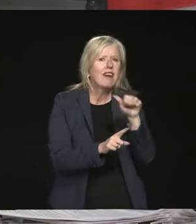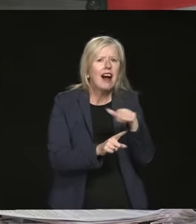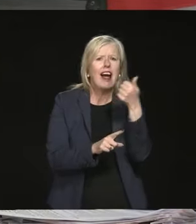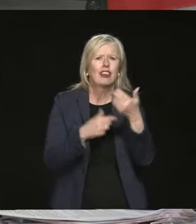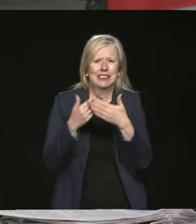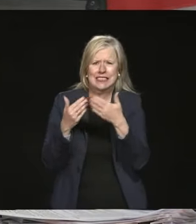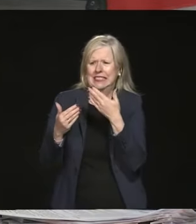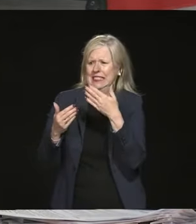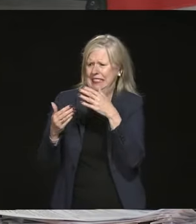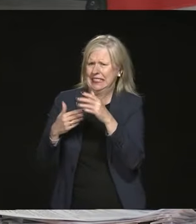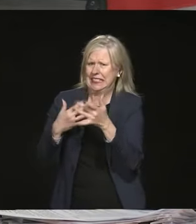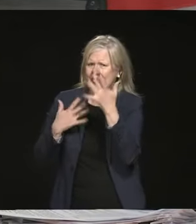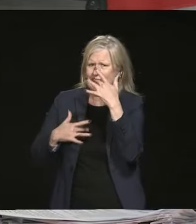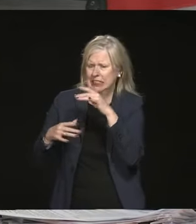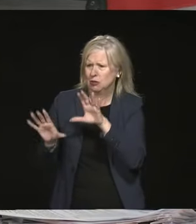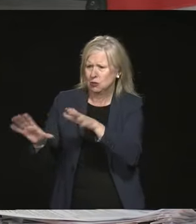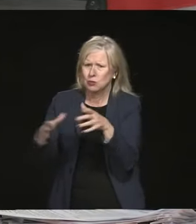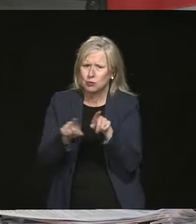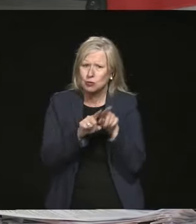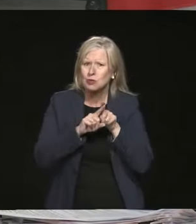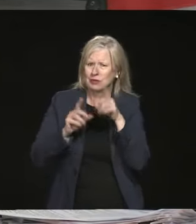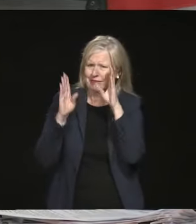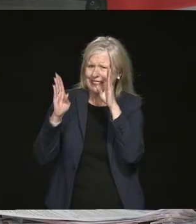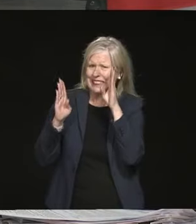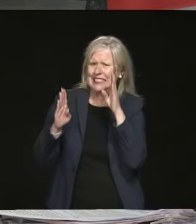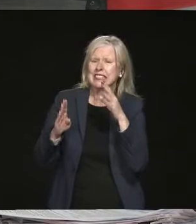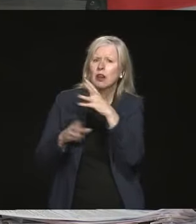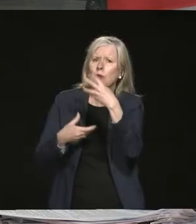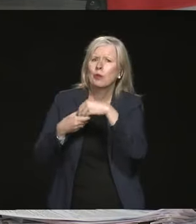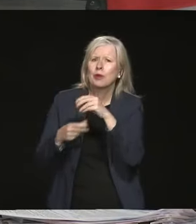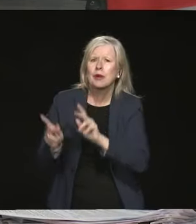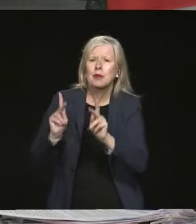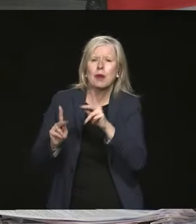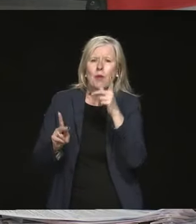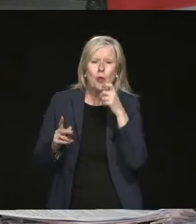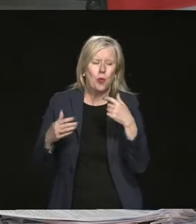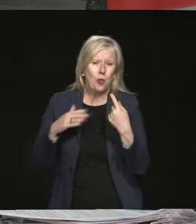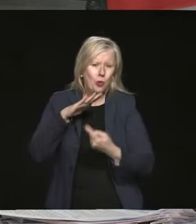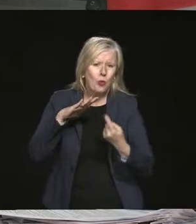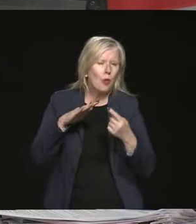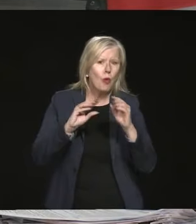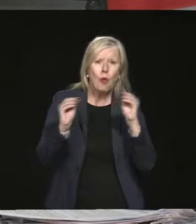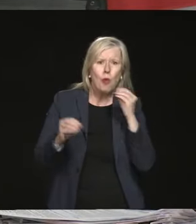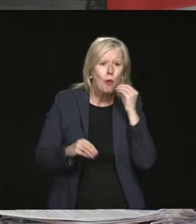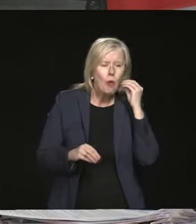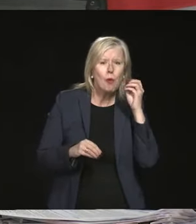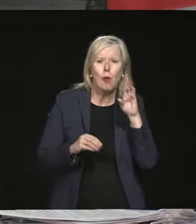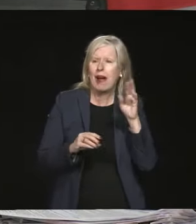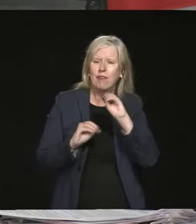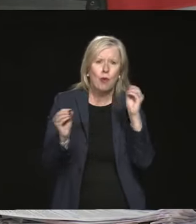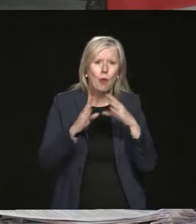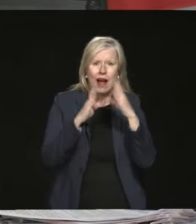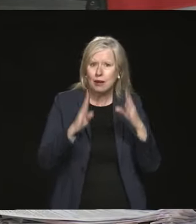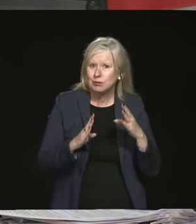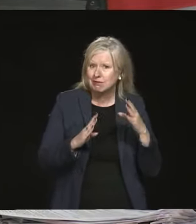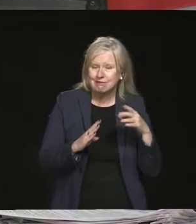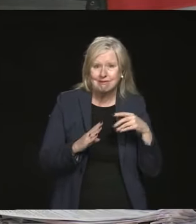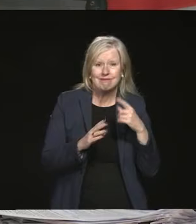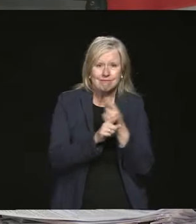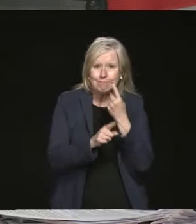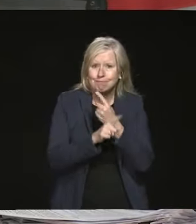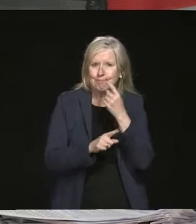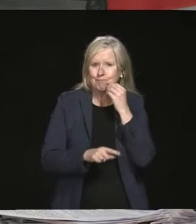attention, including people who are experiencing homelessness and precarious housing. Not having a home, is a